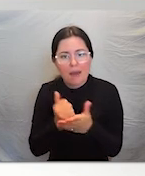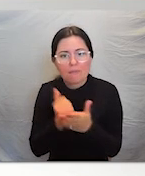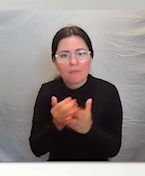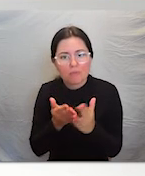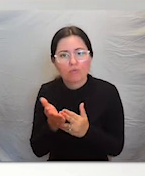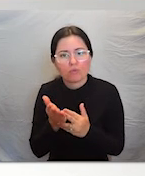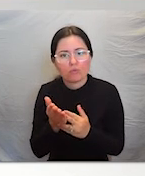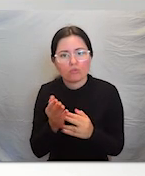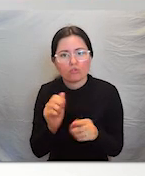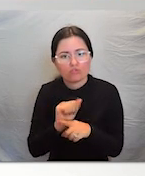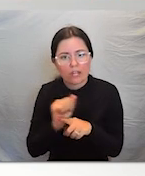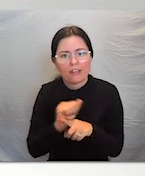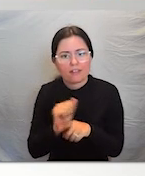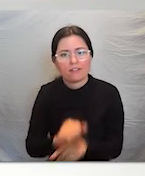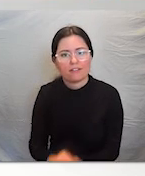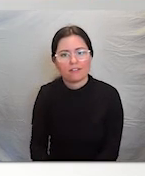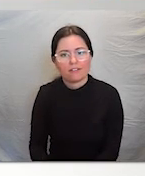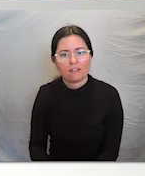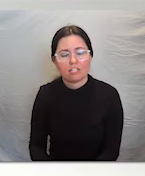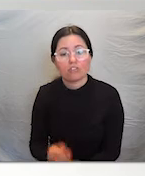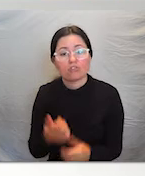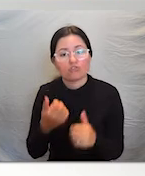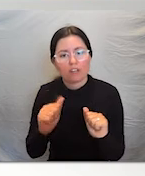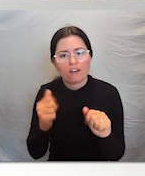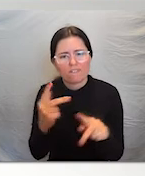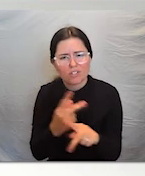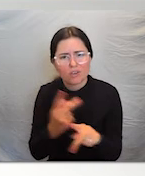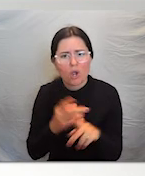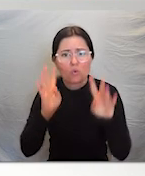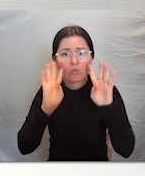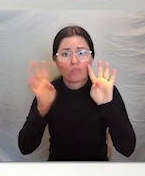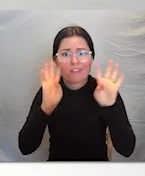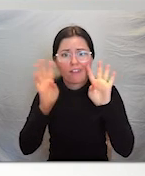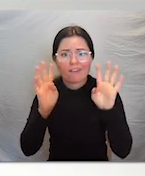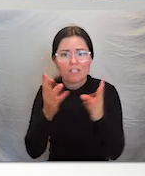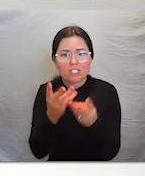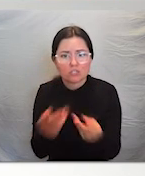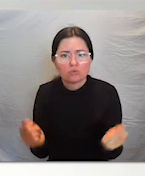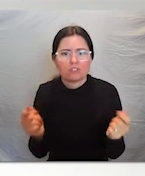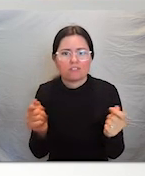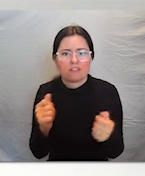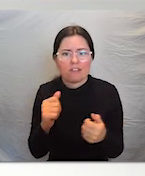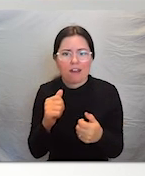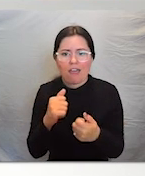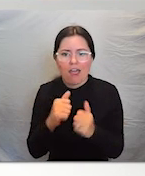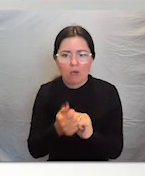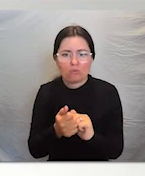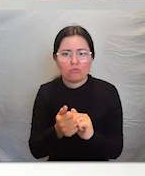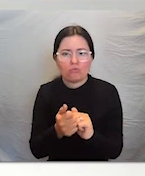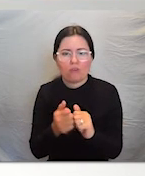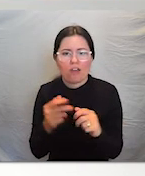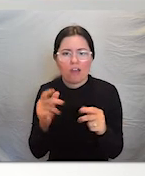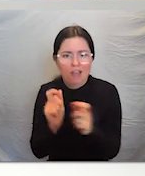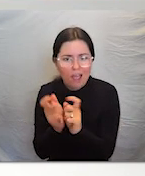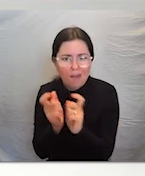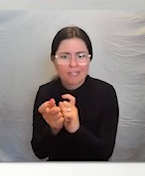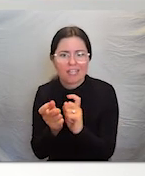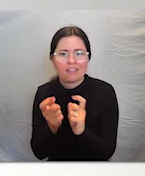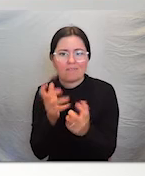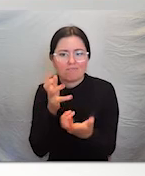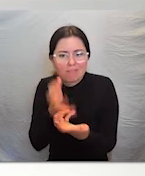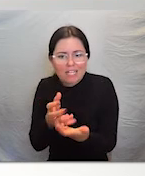We also see creative solutions in finding ways on how they could accommodate the person